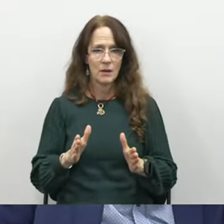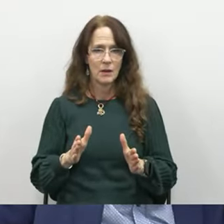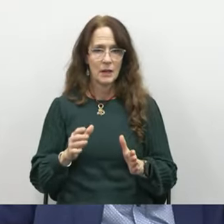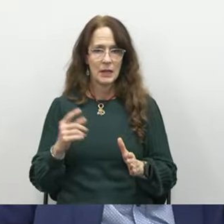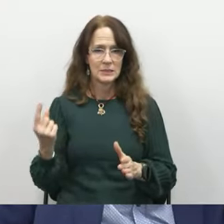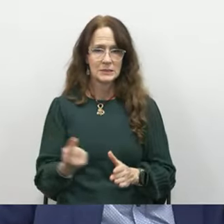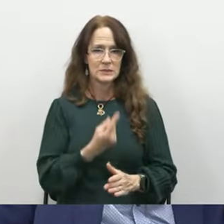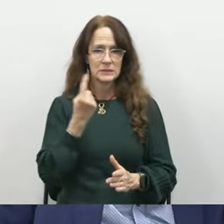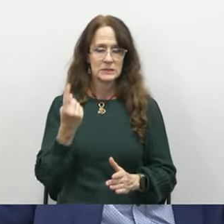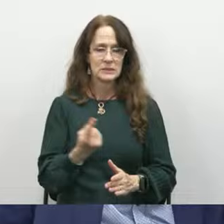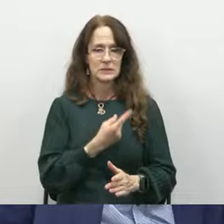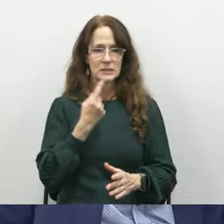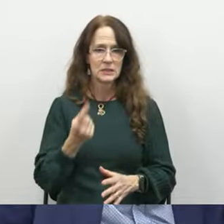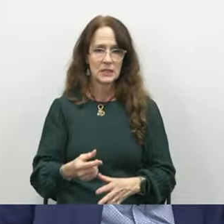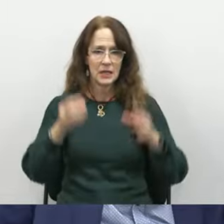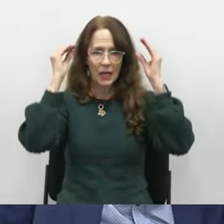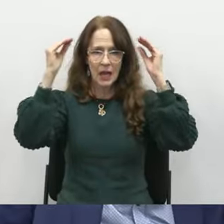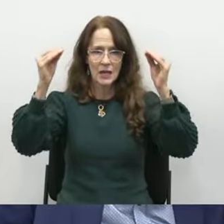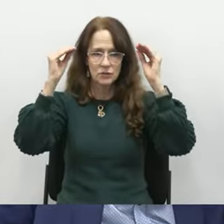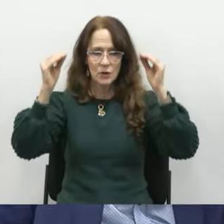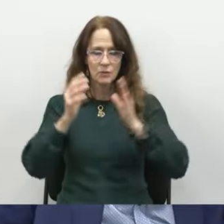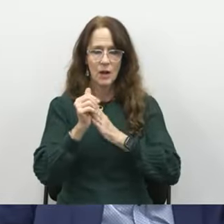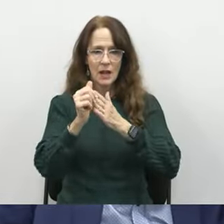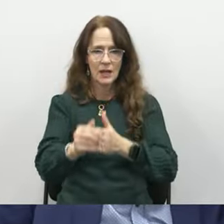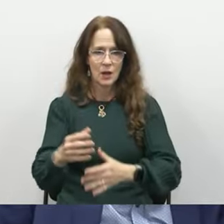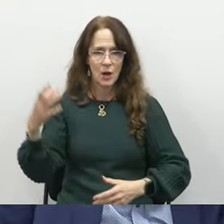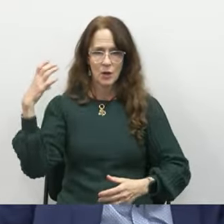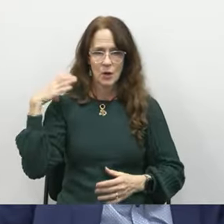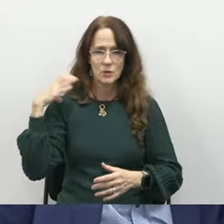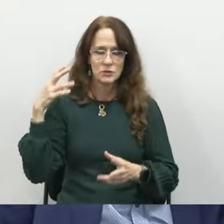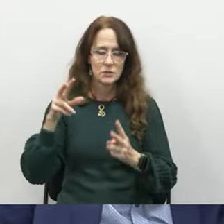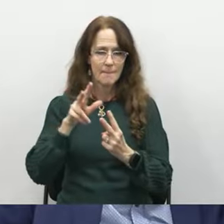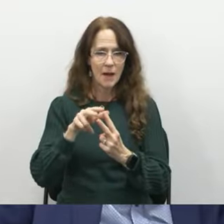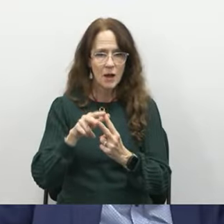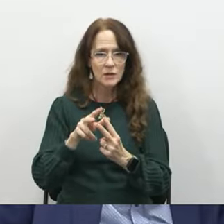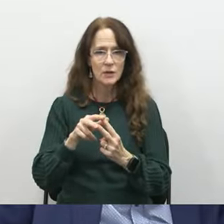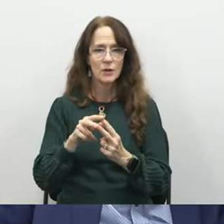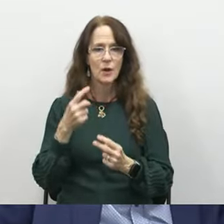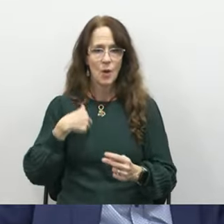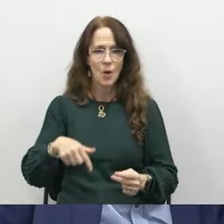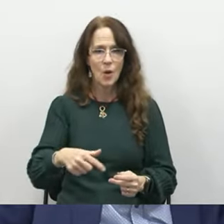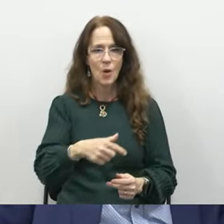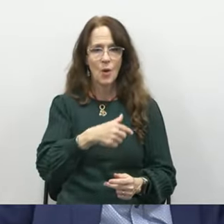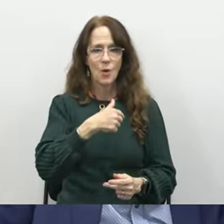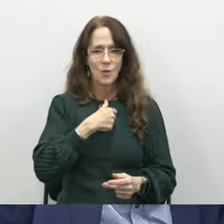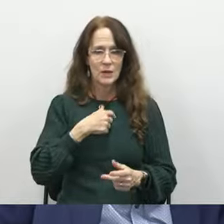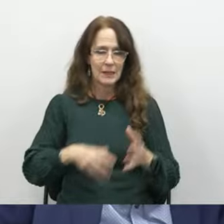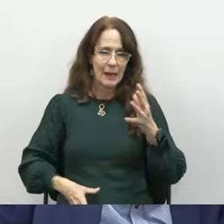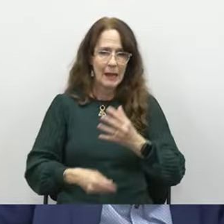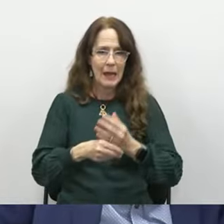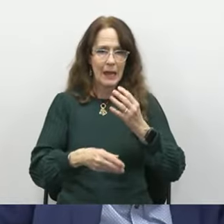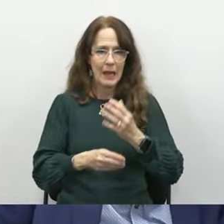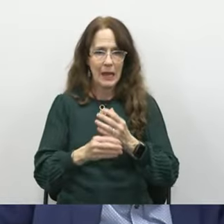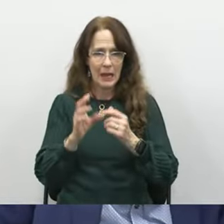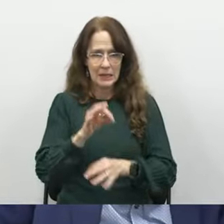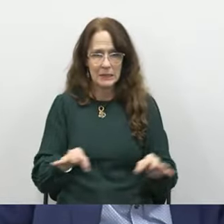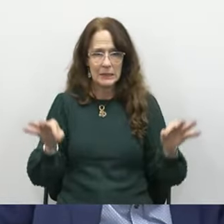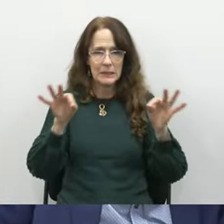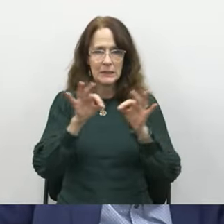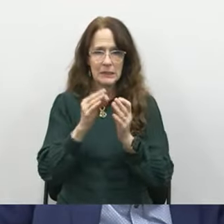are instructional leaders, coaches, partners. We weave rigor, engagement, and